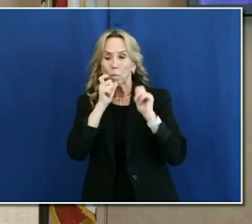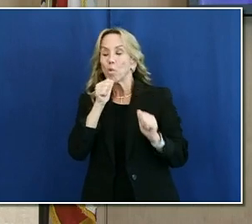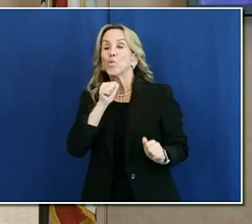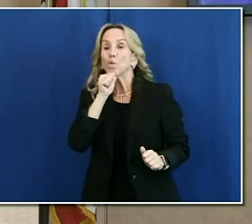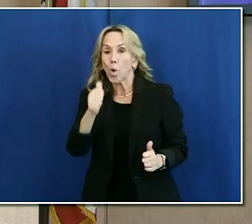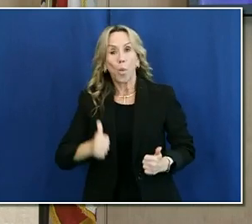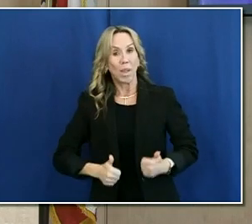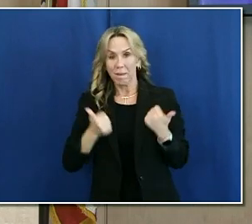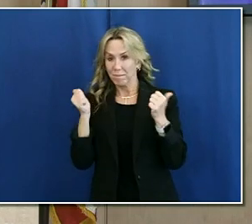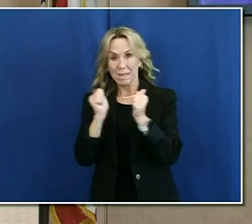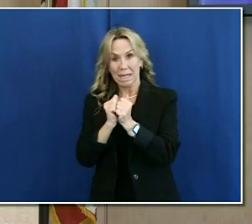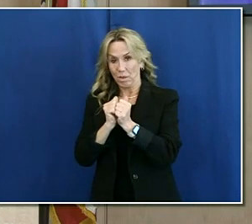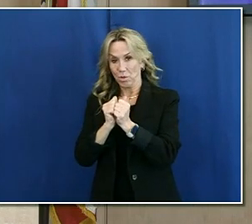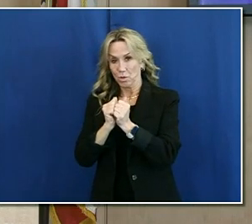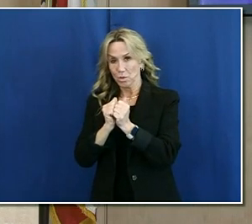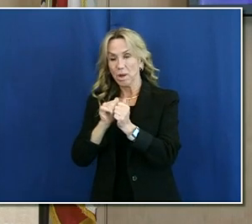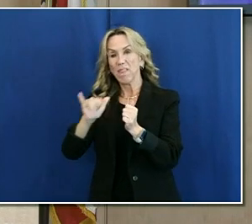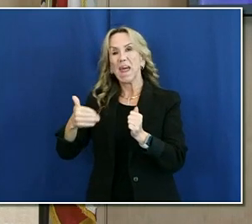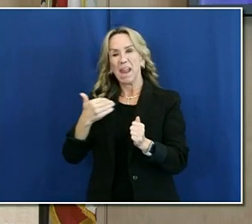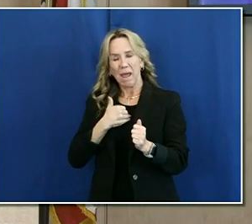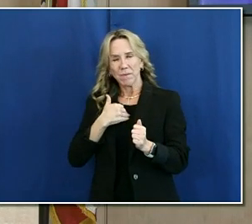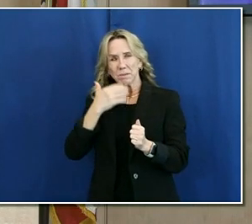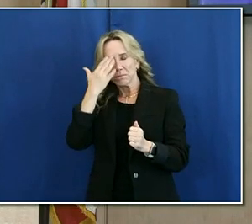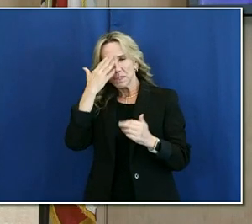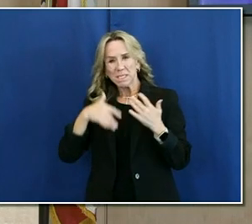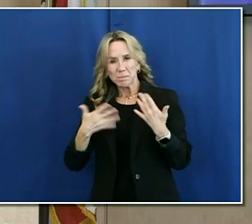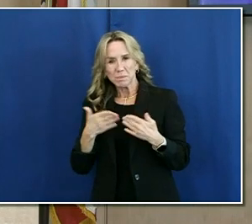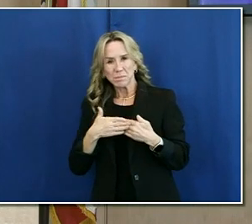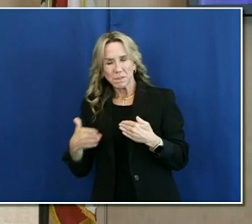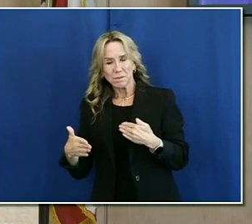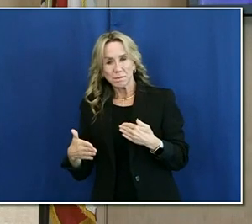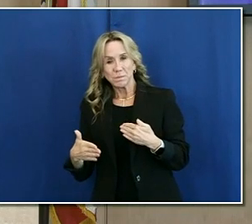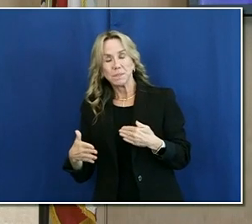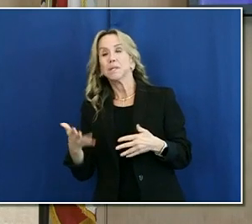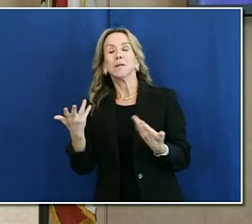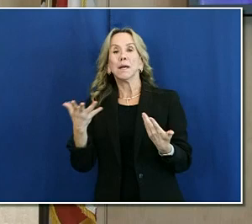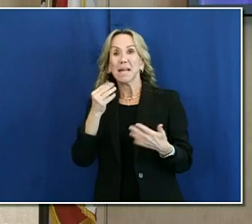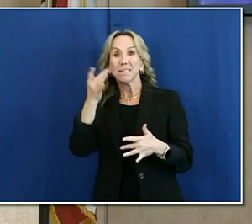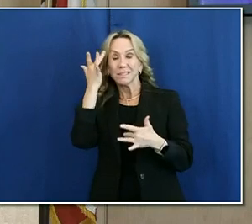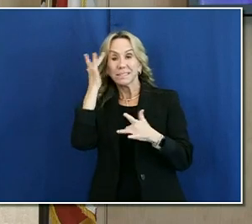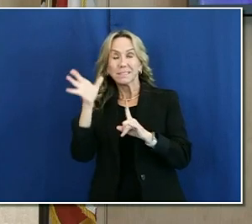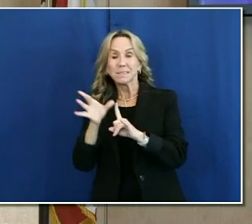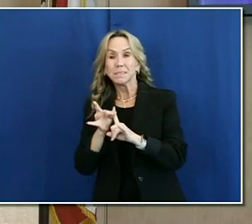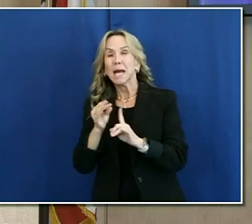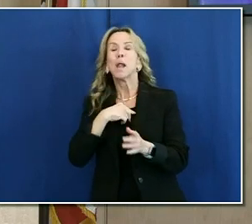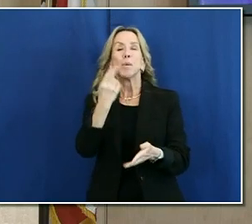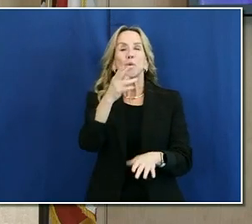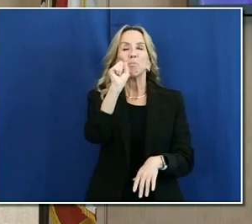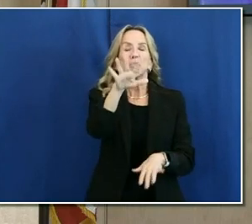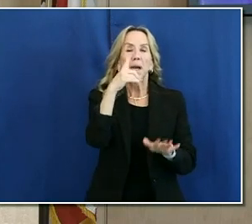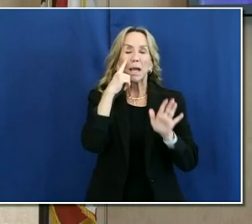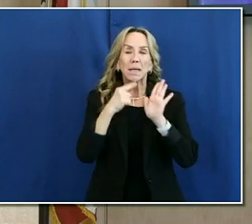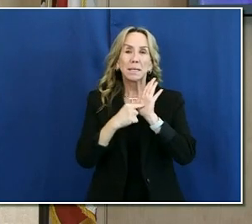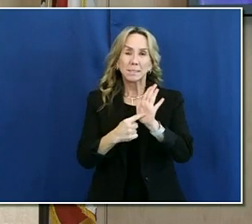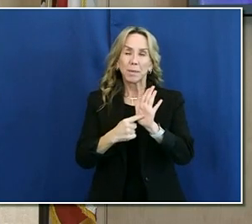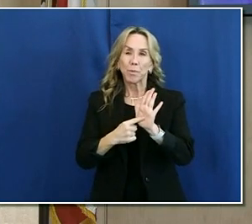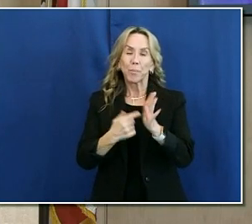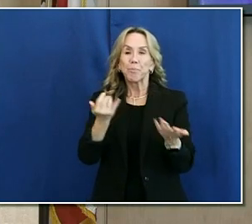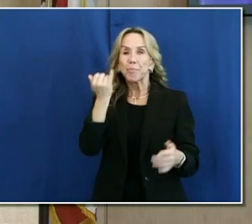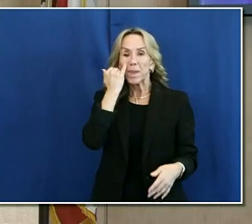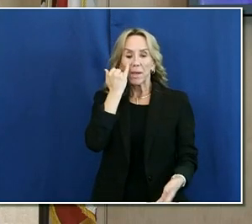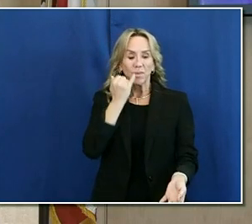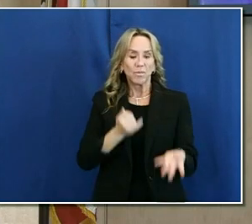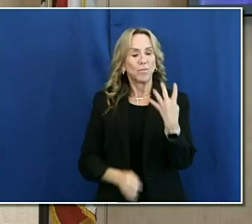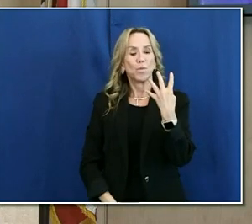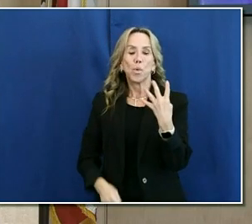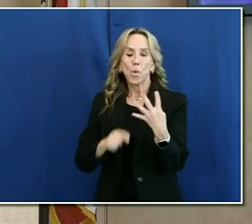of illness within 14 days. And certainly, I'm just using this as an example. If there are 4 members